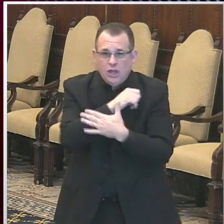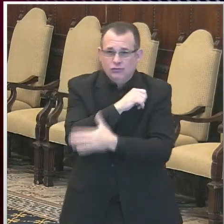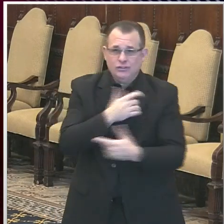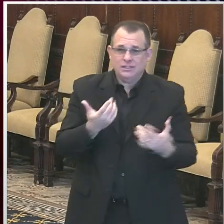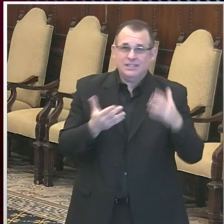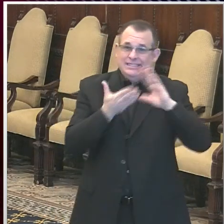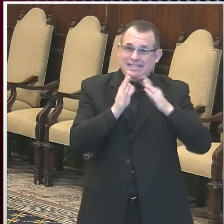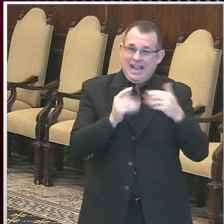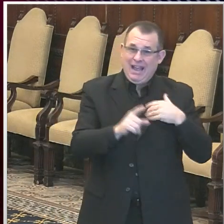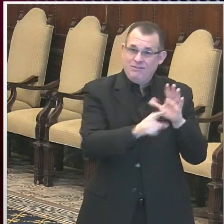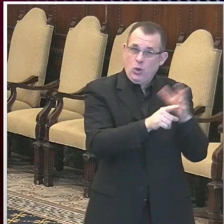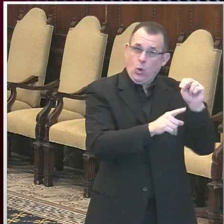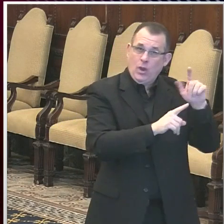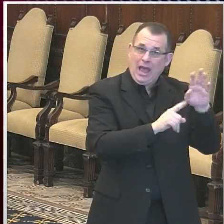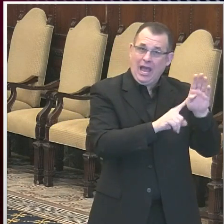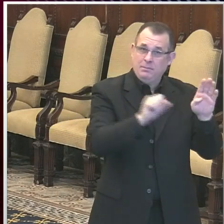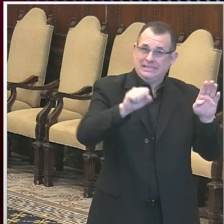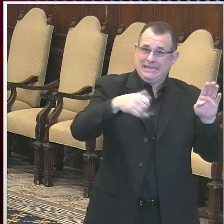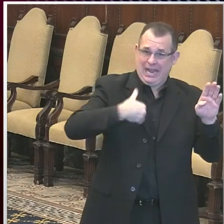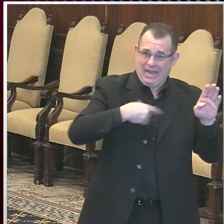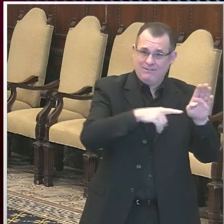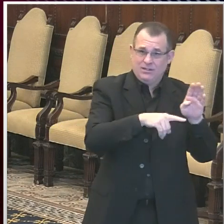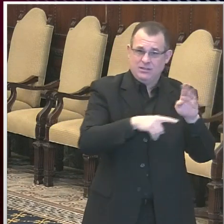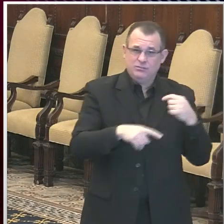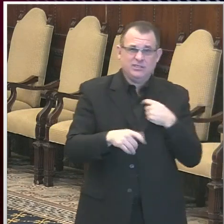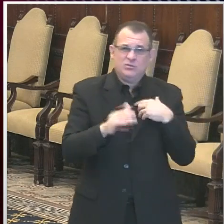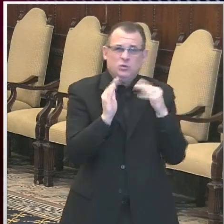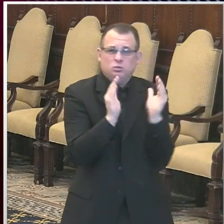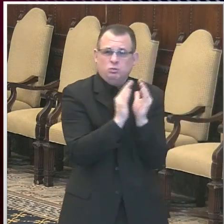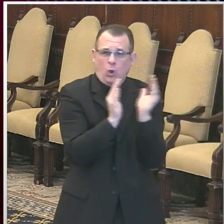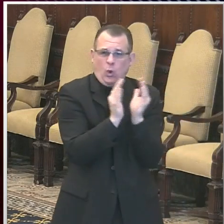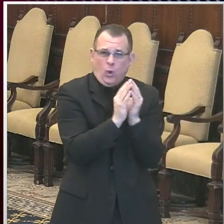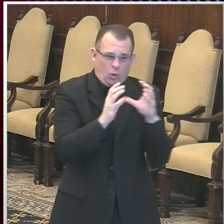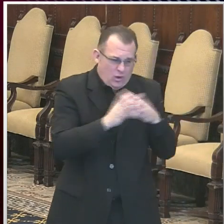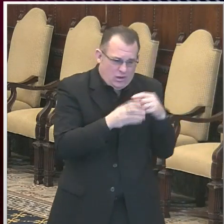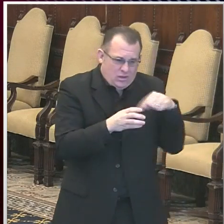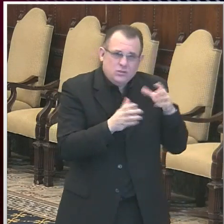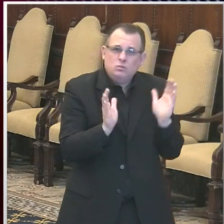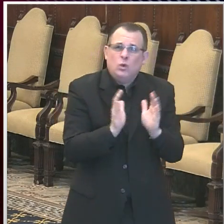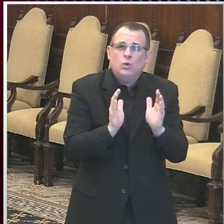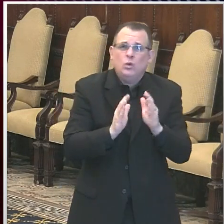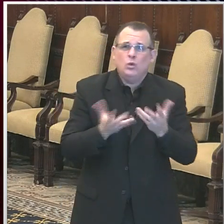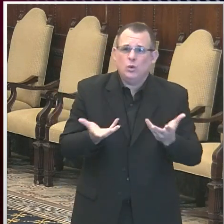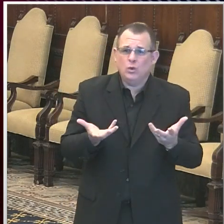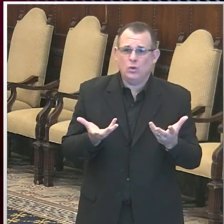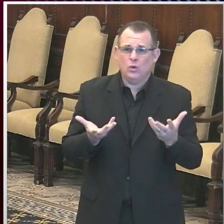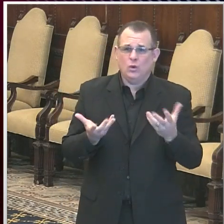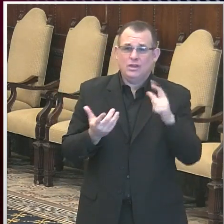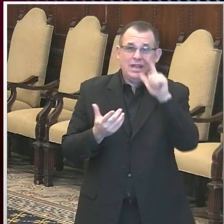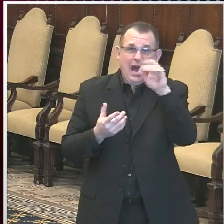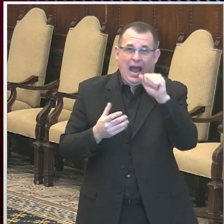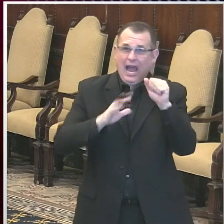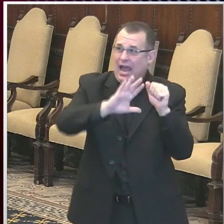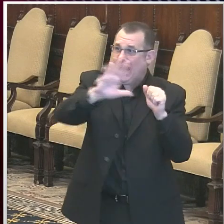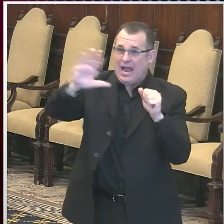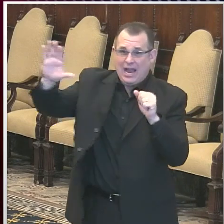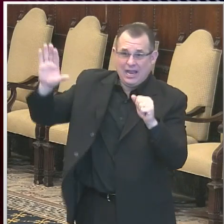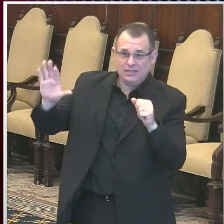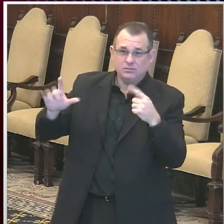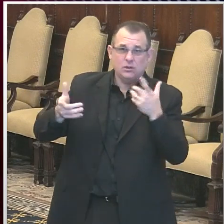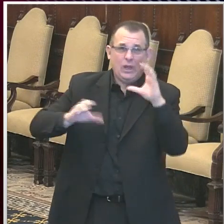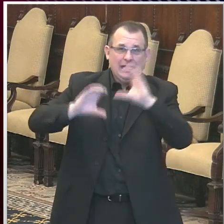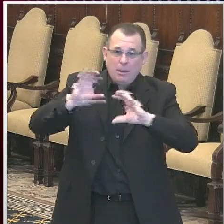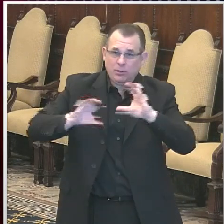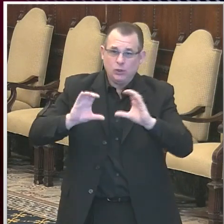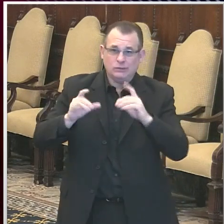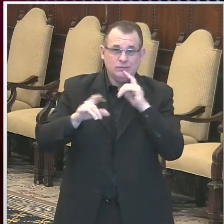laboratory, but our laboratory is a small fraction of the total testing around the city. And so all of those laboratories are likewise ordering these chemicals and are having similar